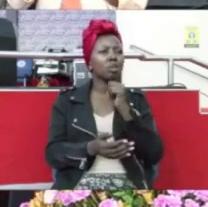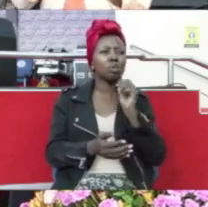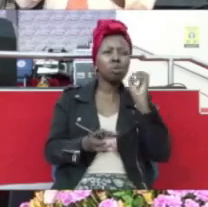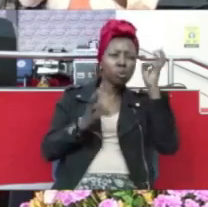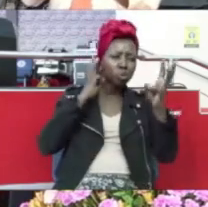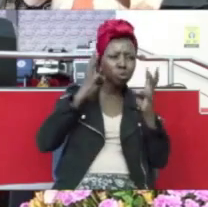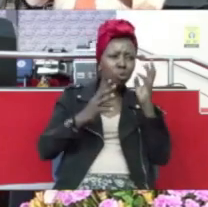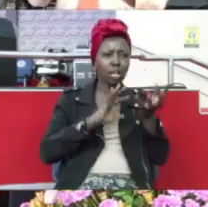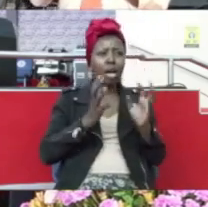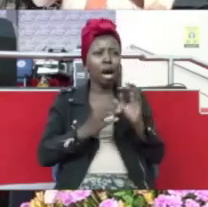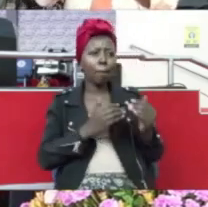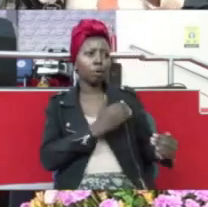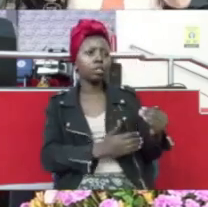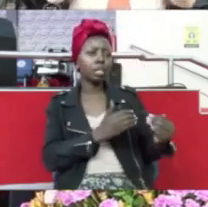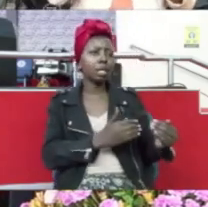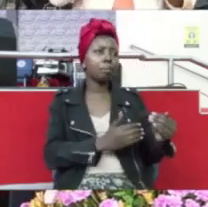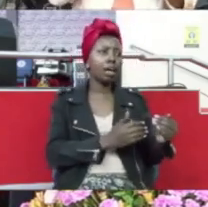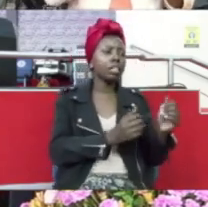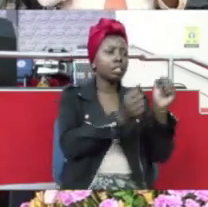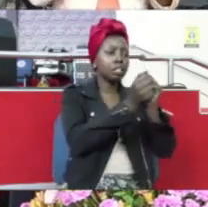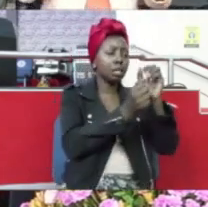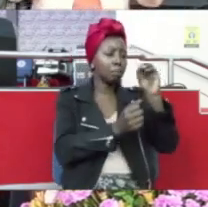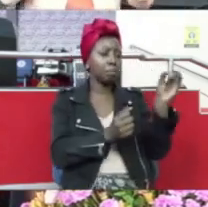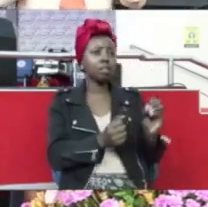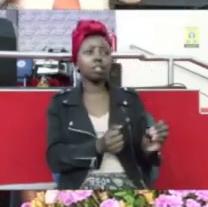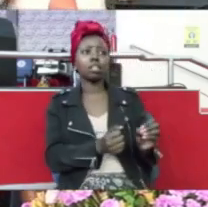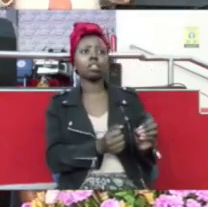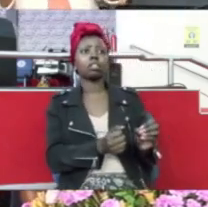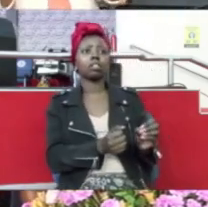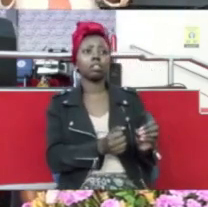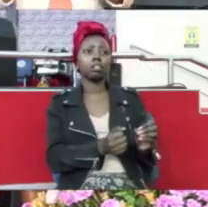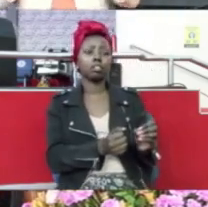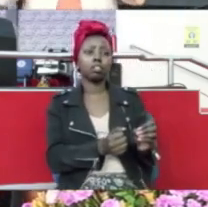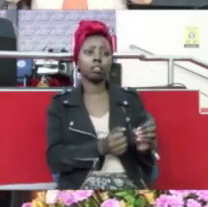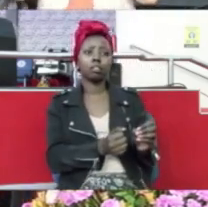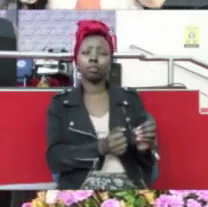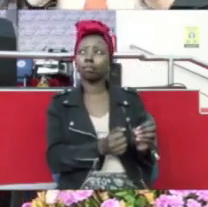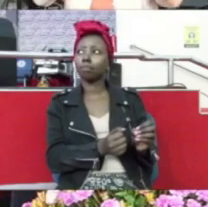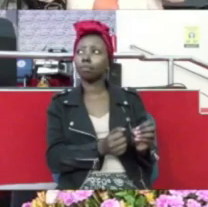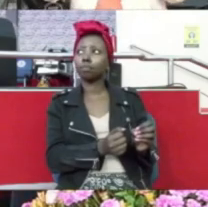neighbor's tithe. Kama mjirani yako atakuwa akileta 10,000 na